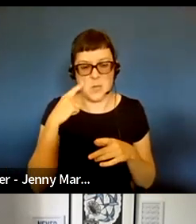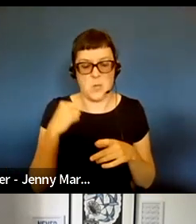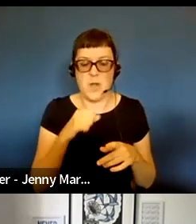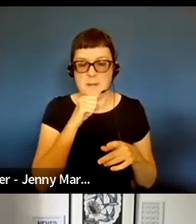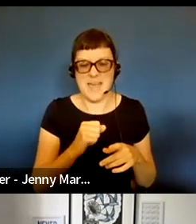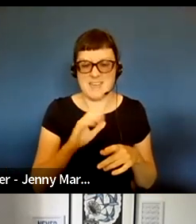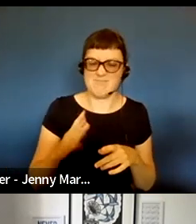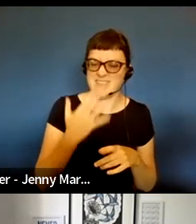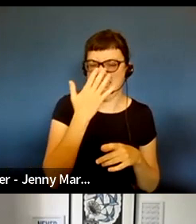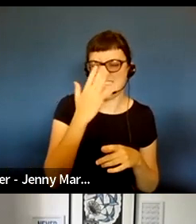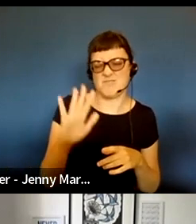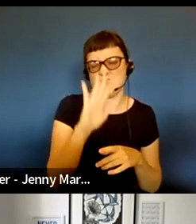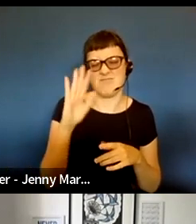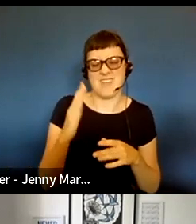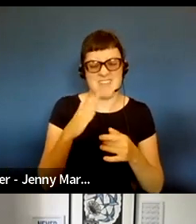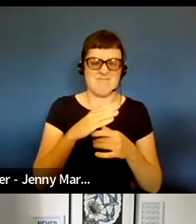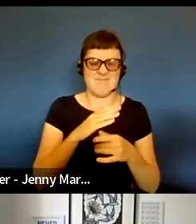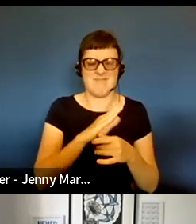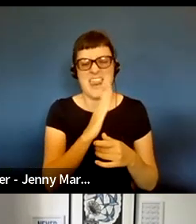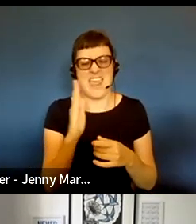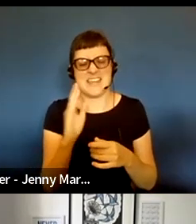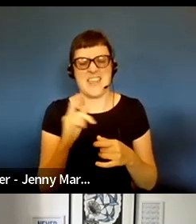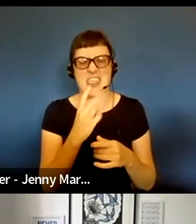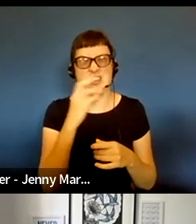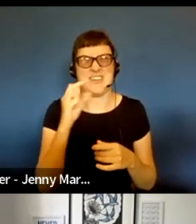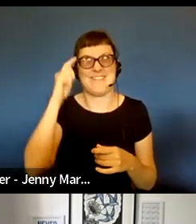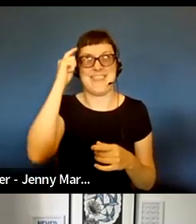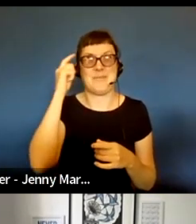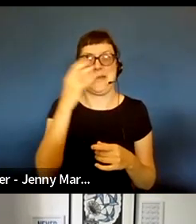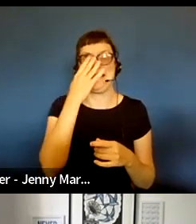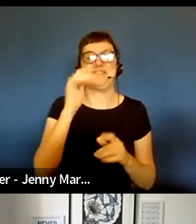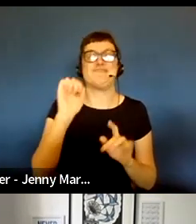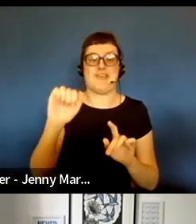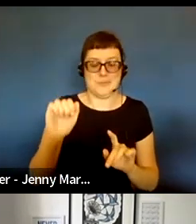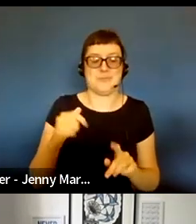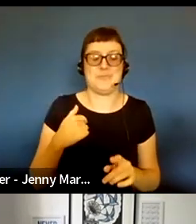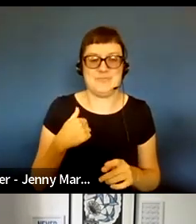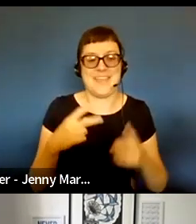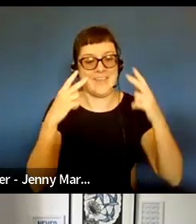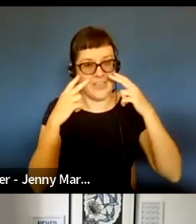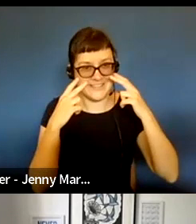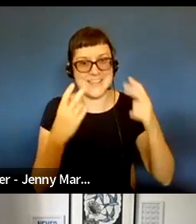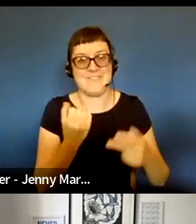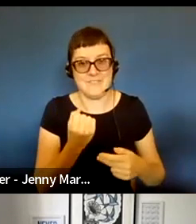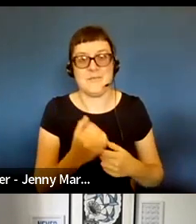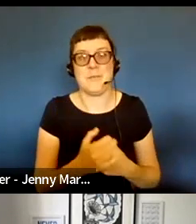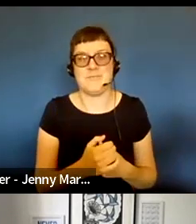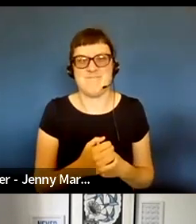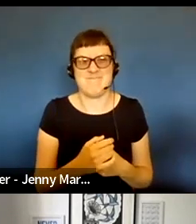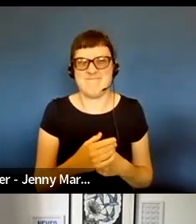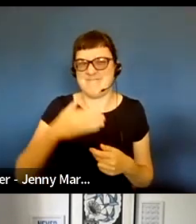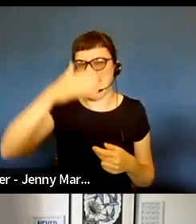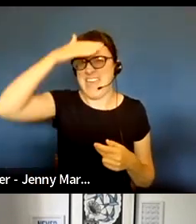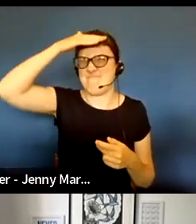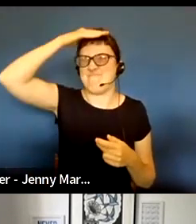his late 30s. Had to think there. I've got glasses and not a lot of hair